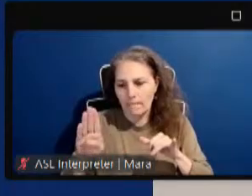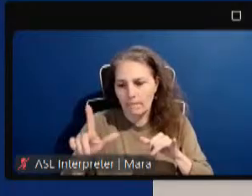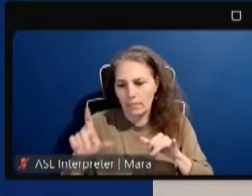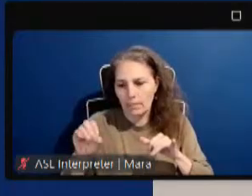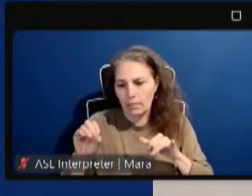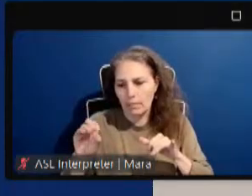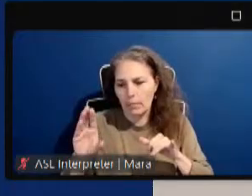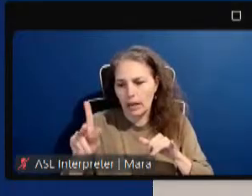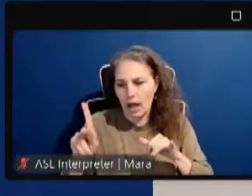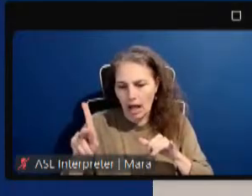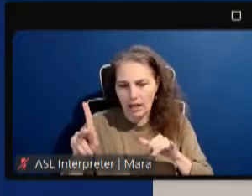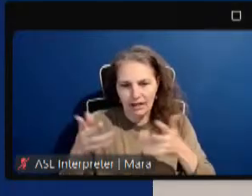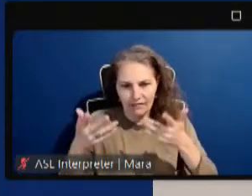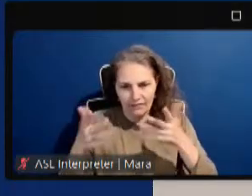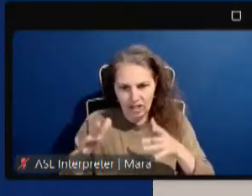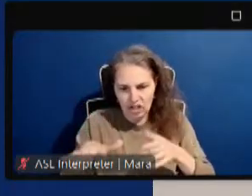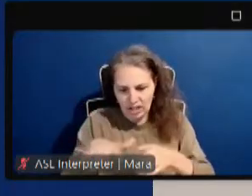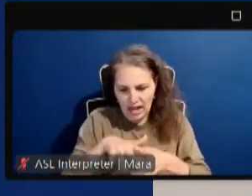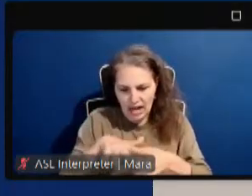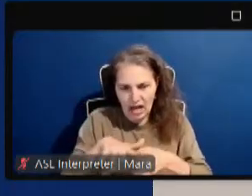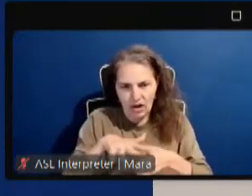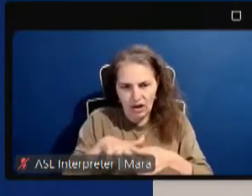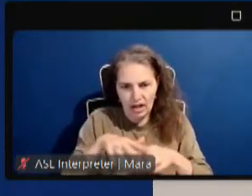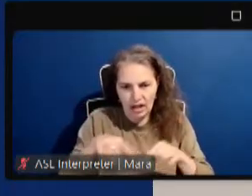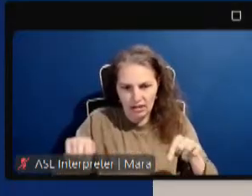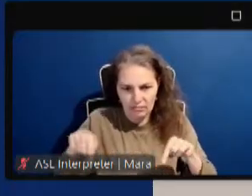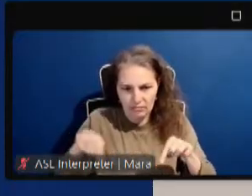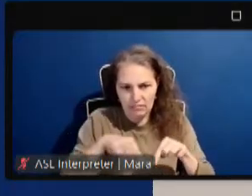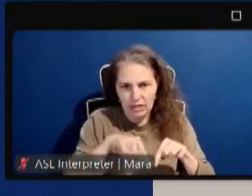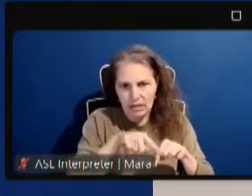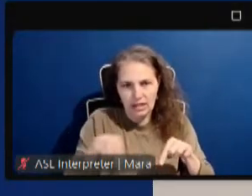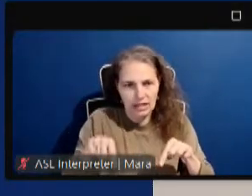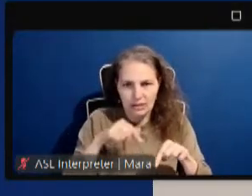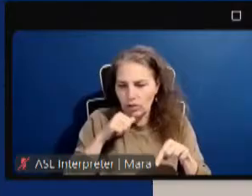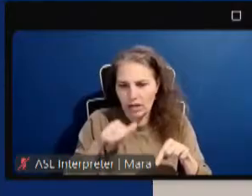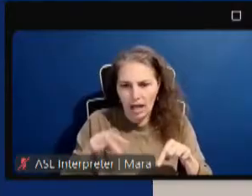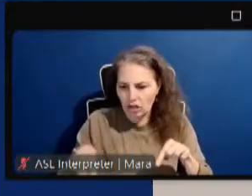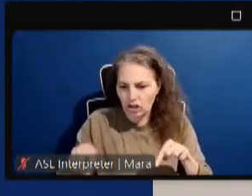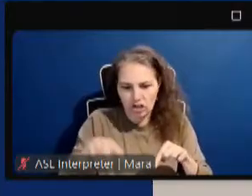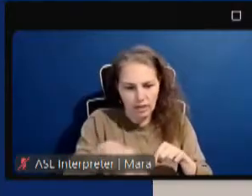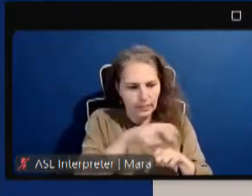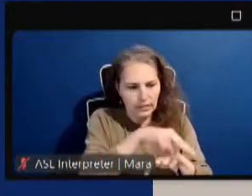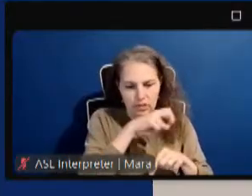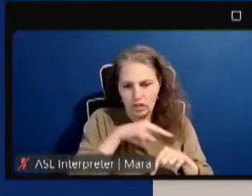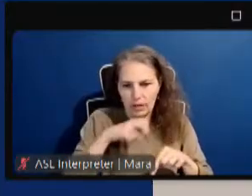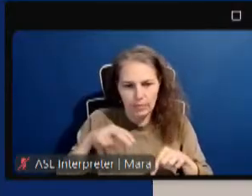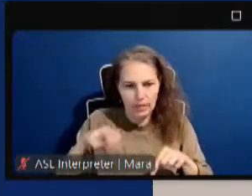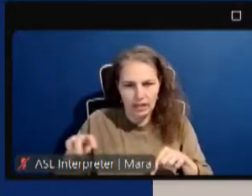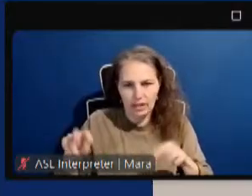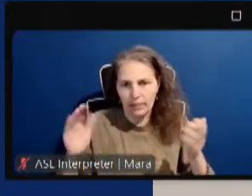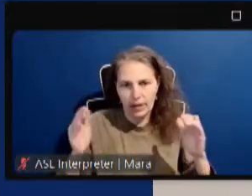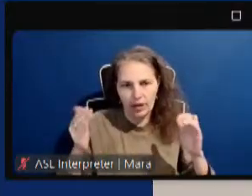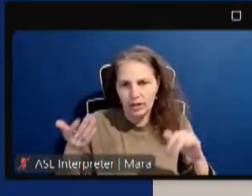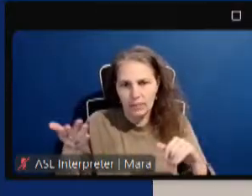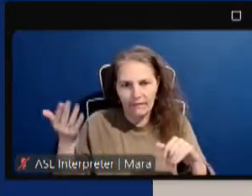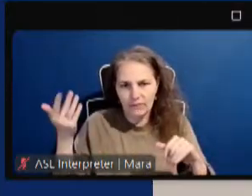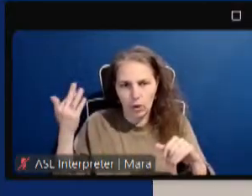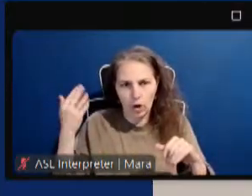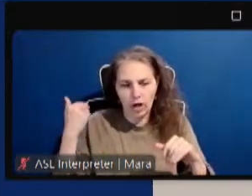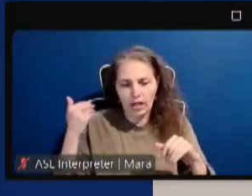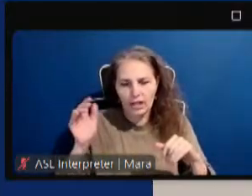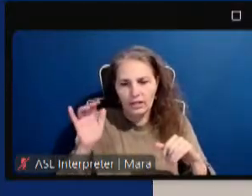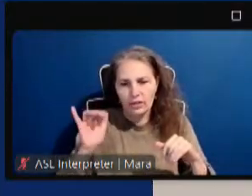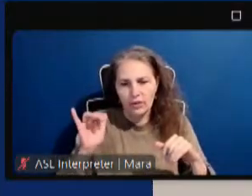about every property on that particular block. So we're not jumping as far as we have in the past. So it is